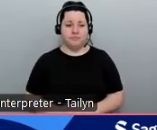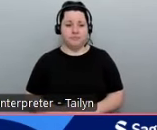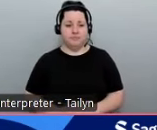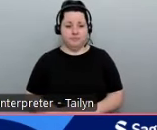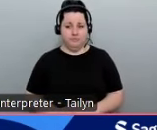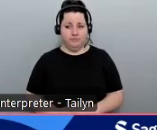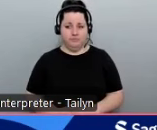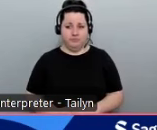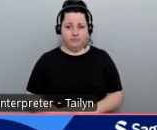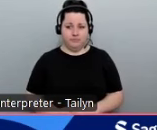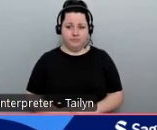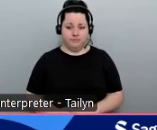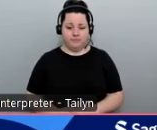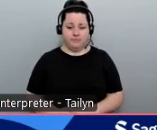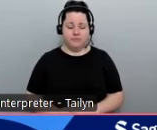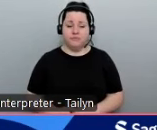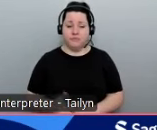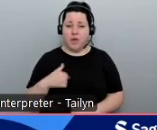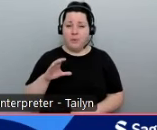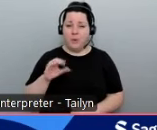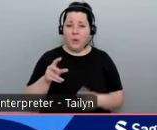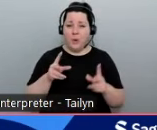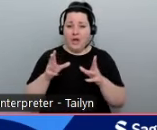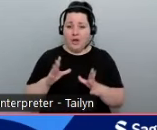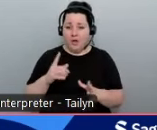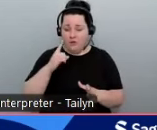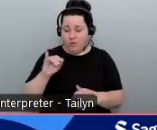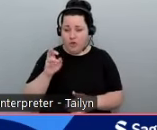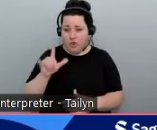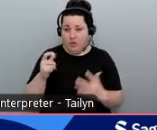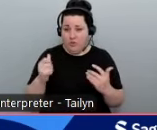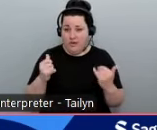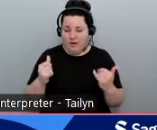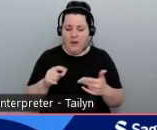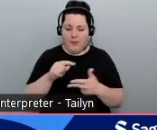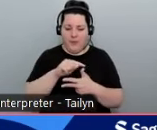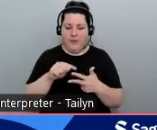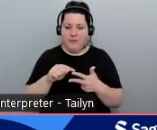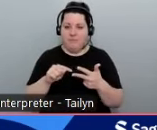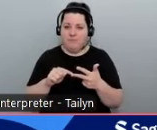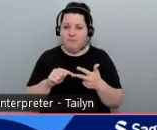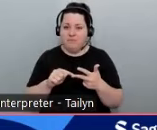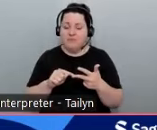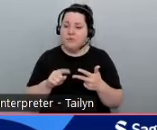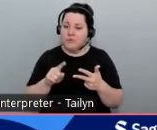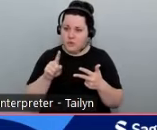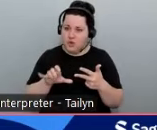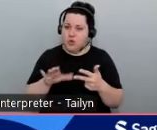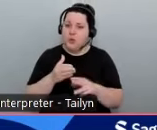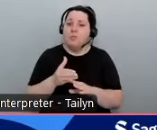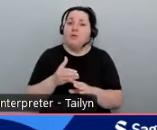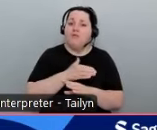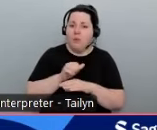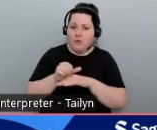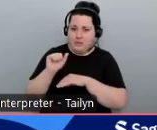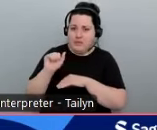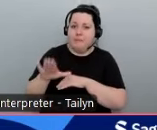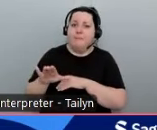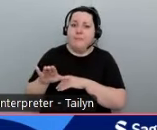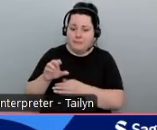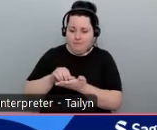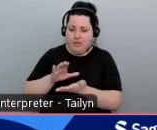So as a co-editor of a current journal, there are 3 things that I believe that you should do prior to submitting your manuscript to a